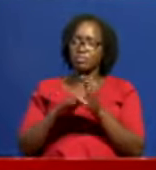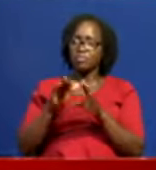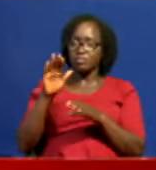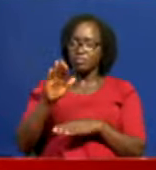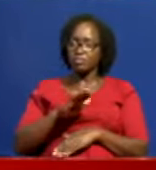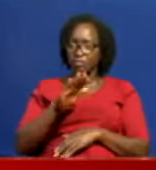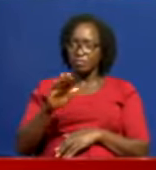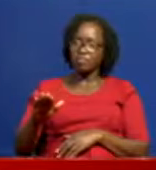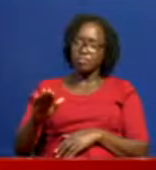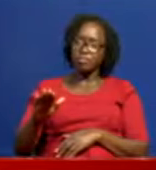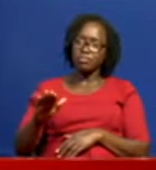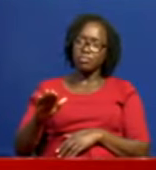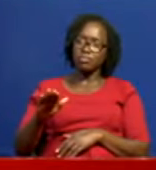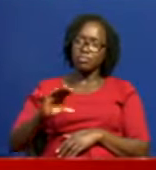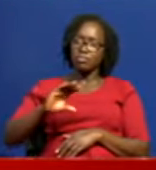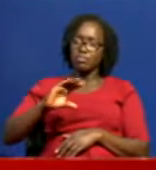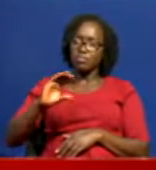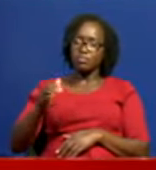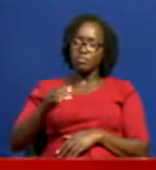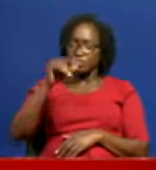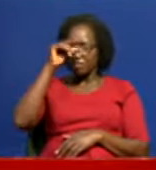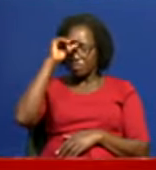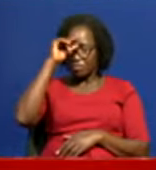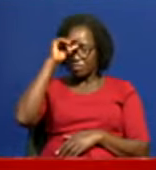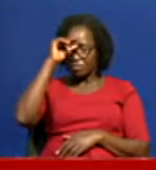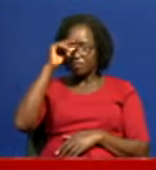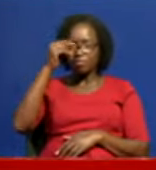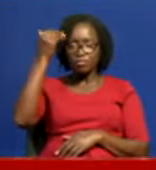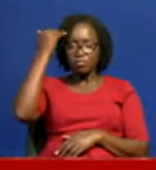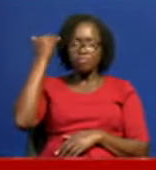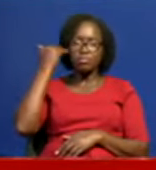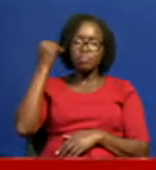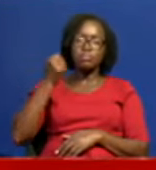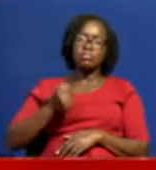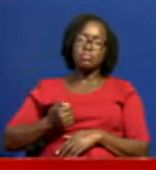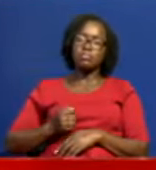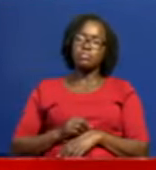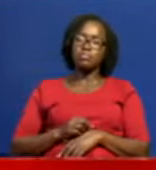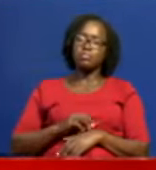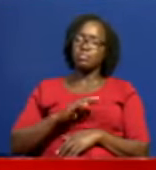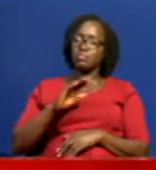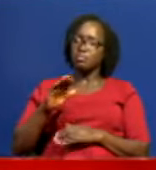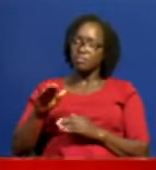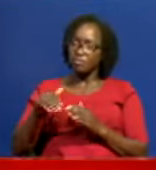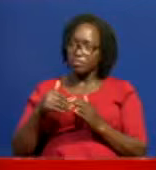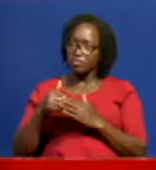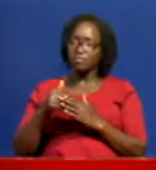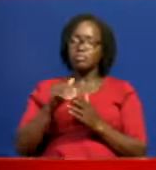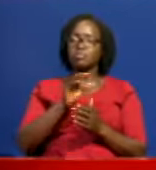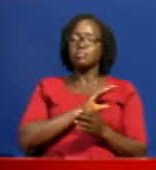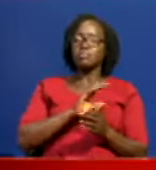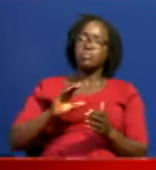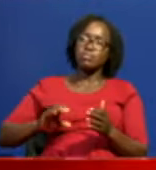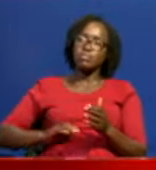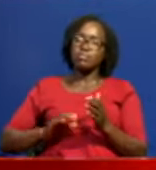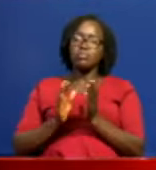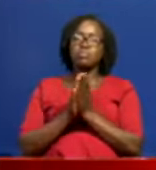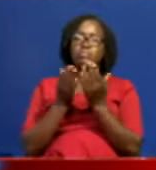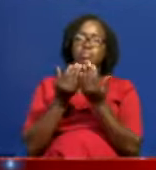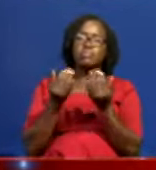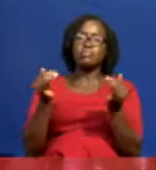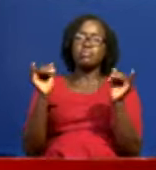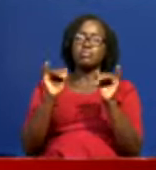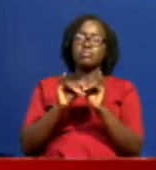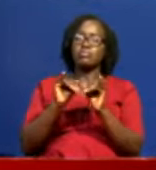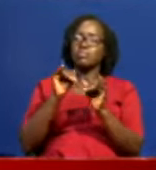parliament, county governments, the judiciary, or in the commissions and independent